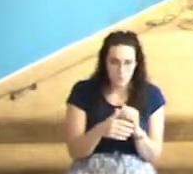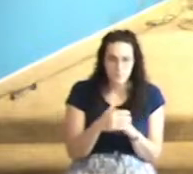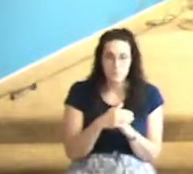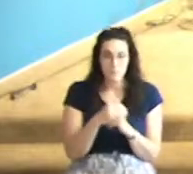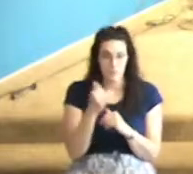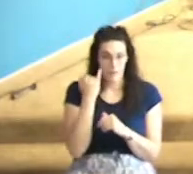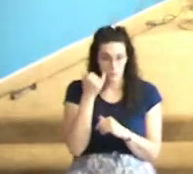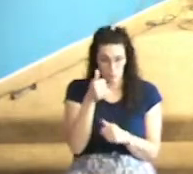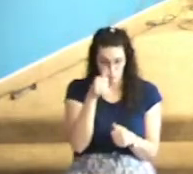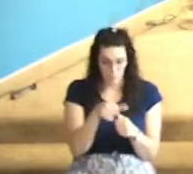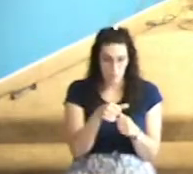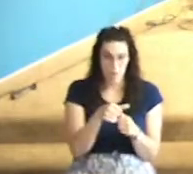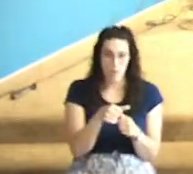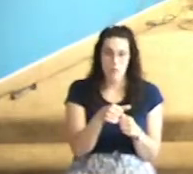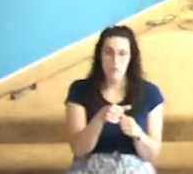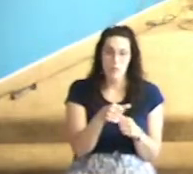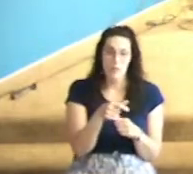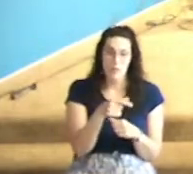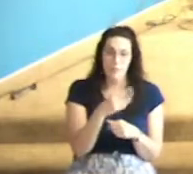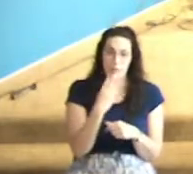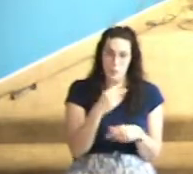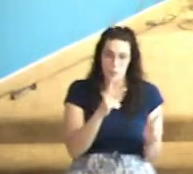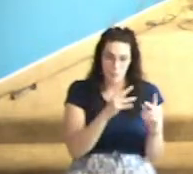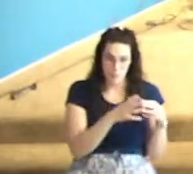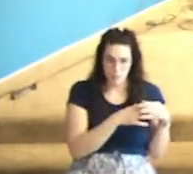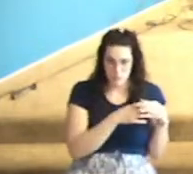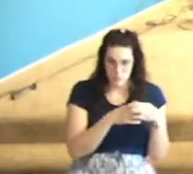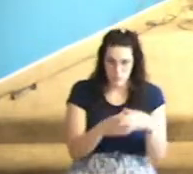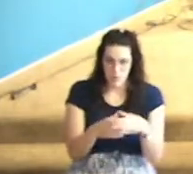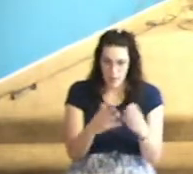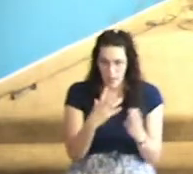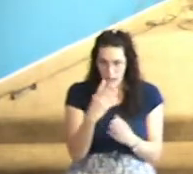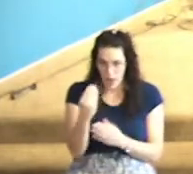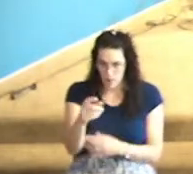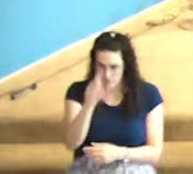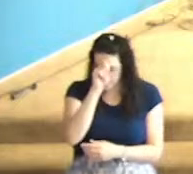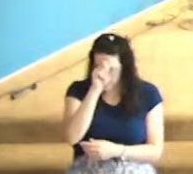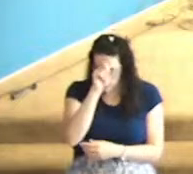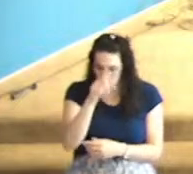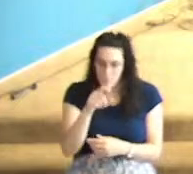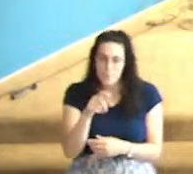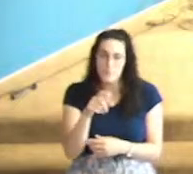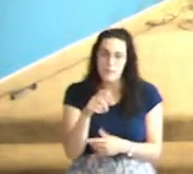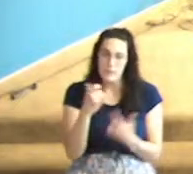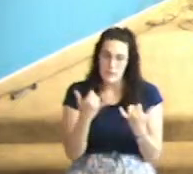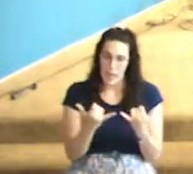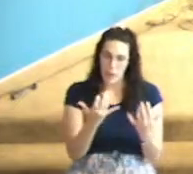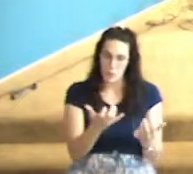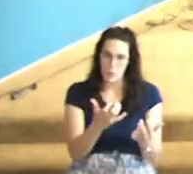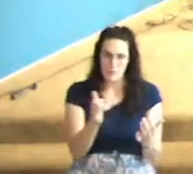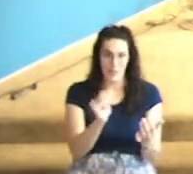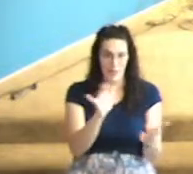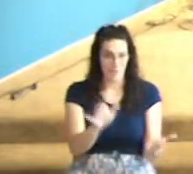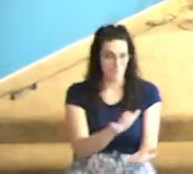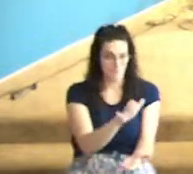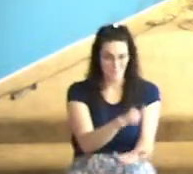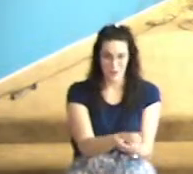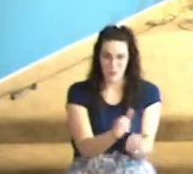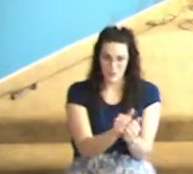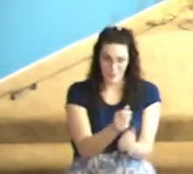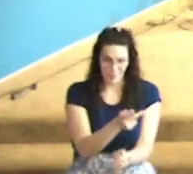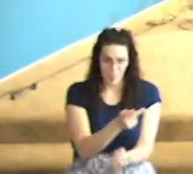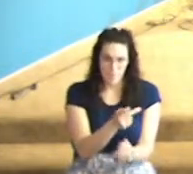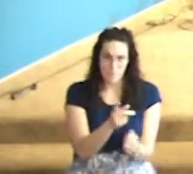Egypt. They're now to get these Ten Commandments. He wants to have this relationship with them. It's almost like a marriage ceremony.